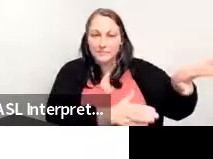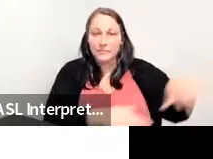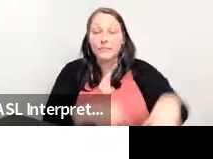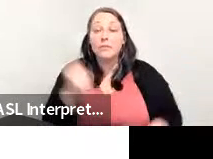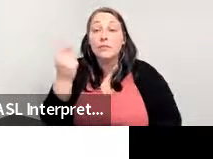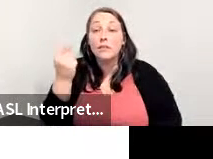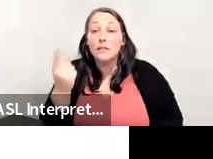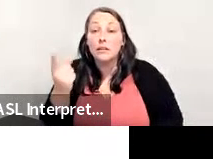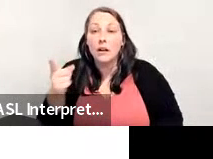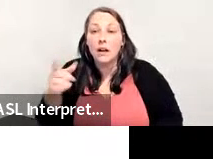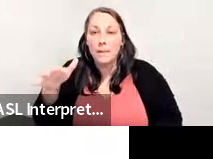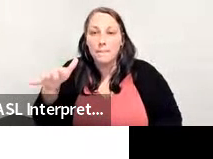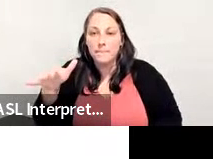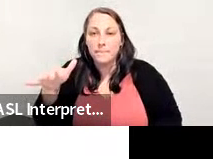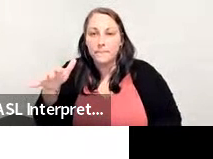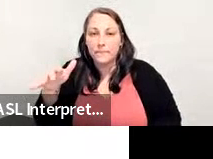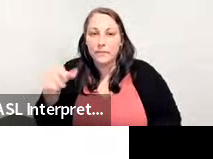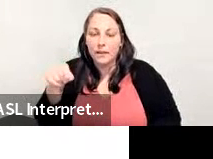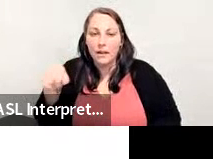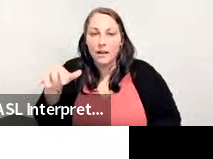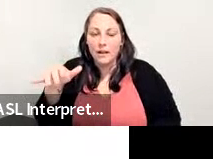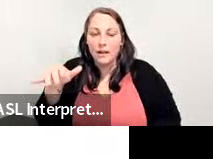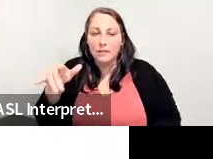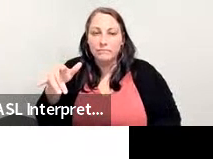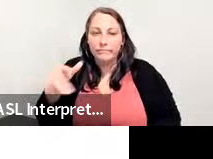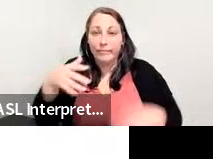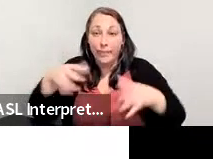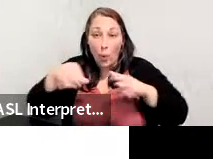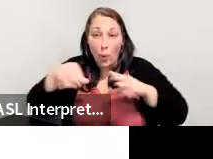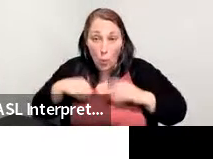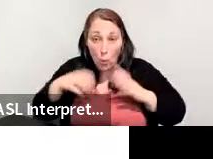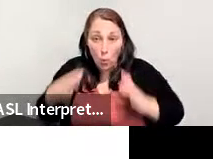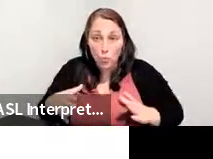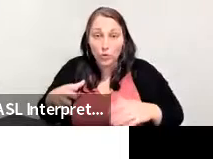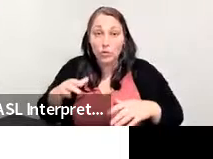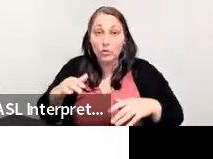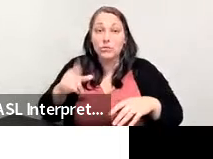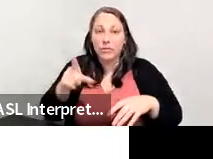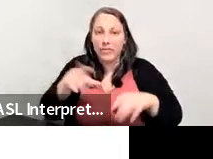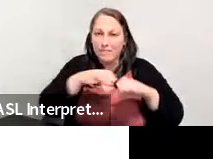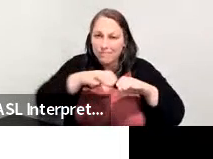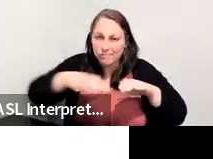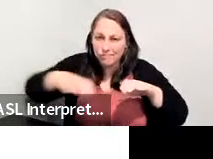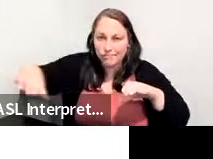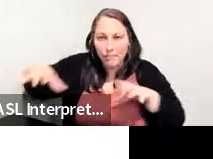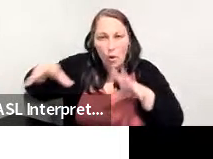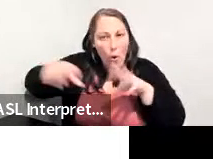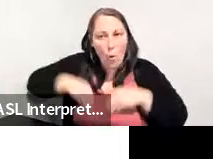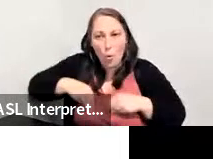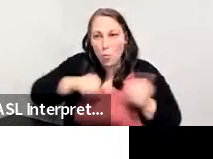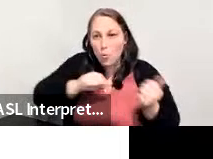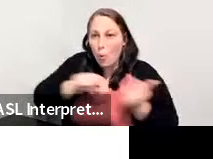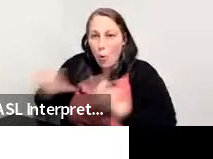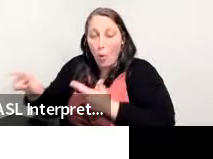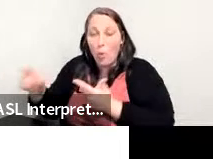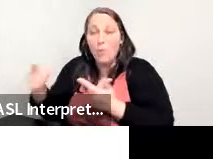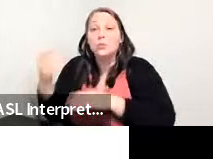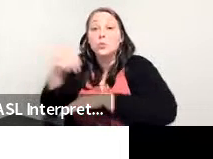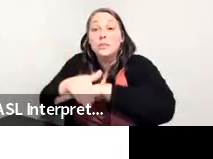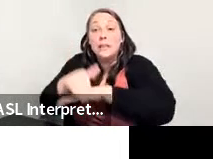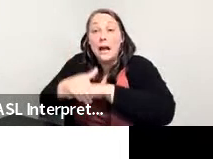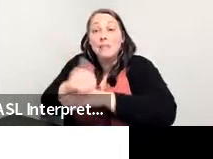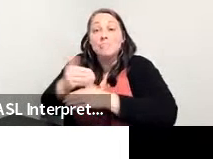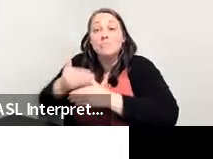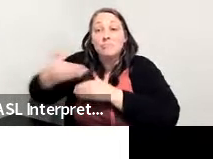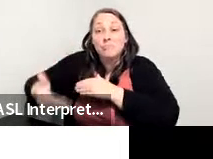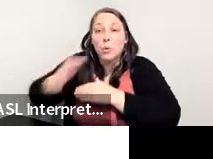presenting later tonight, so you can ask them all about the context. of what Okay. they're planning to do there. I We'd was love just to thinking know that too. I was just thinking that what